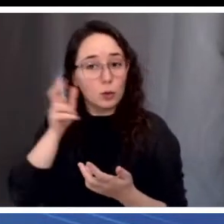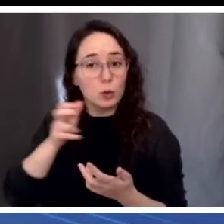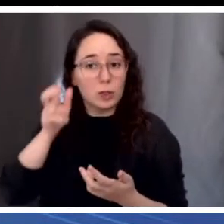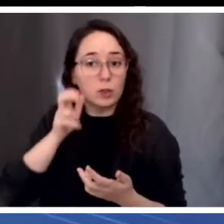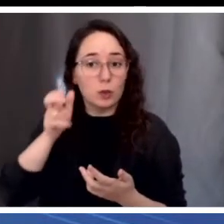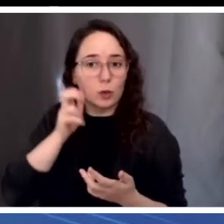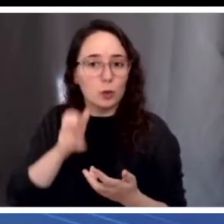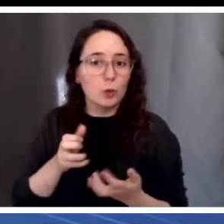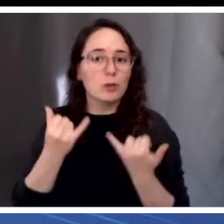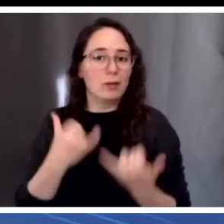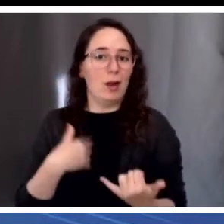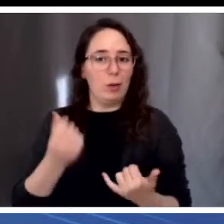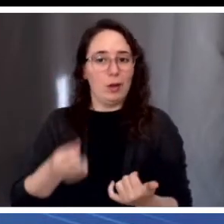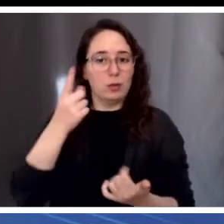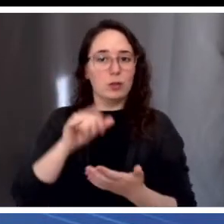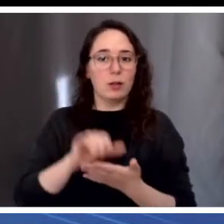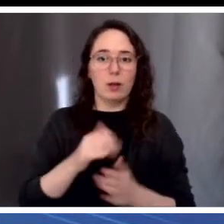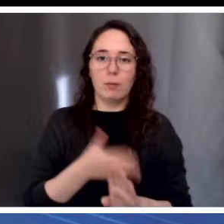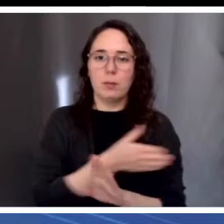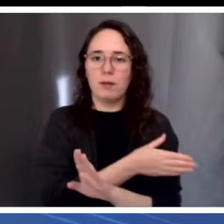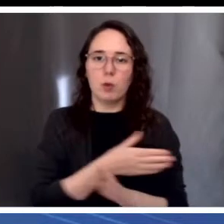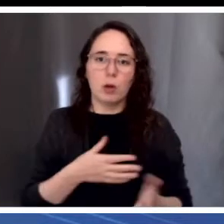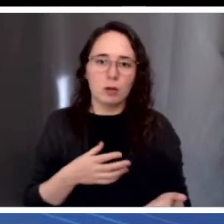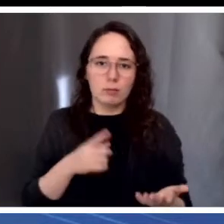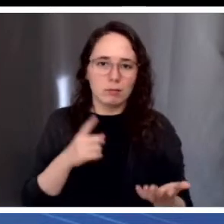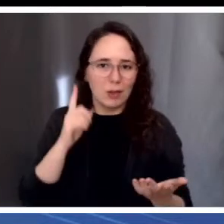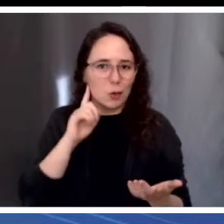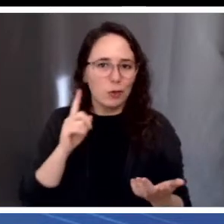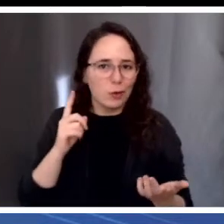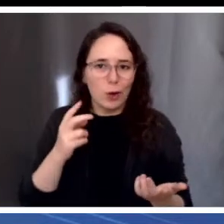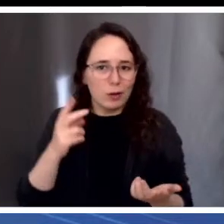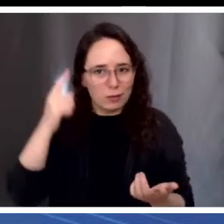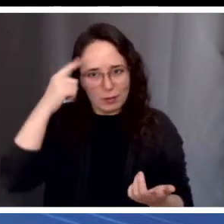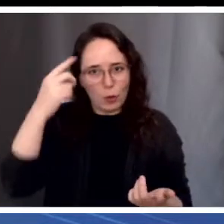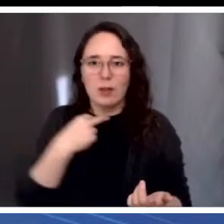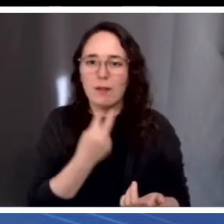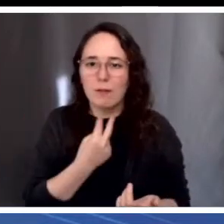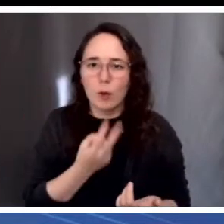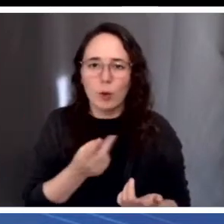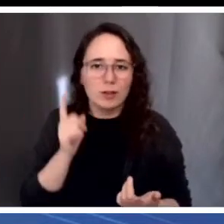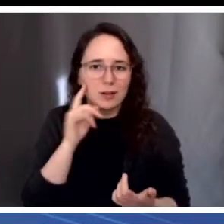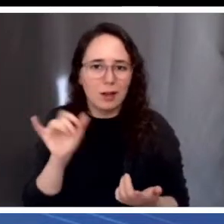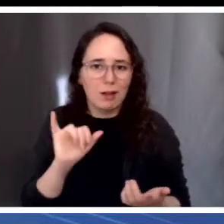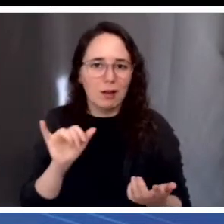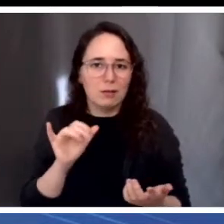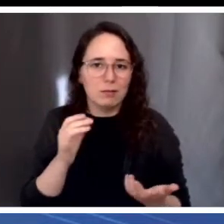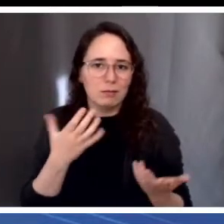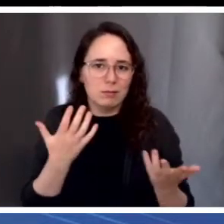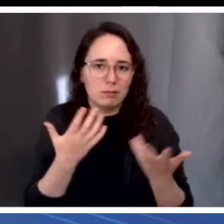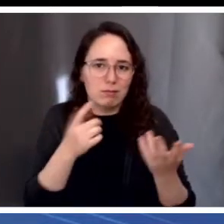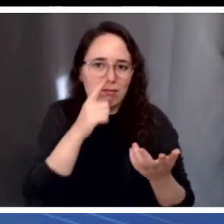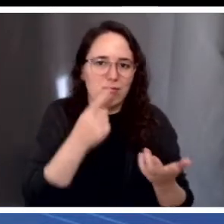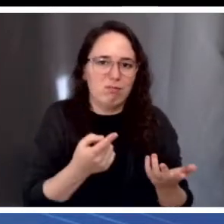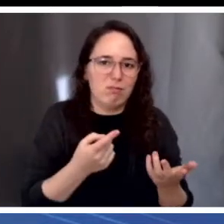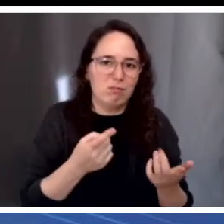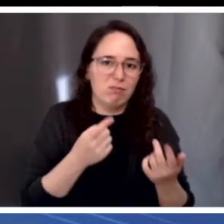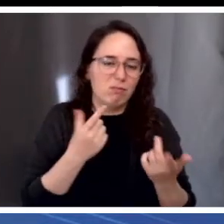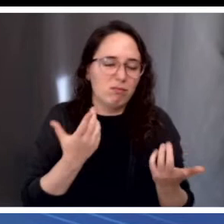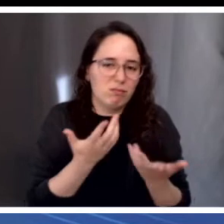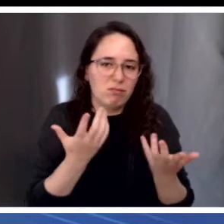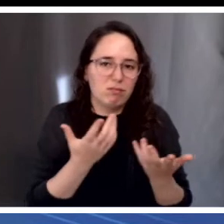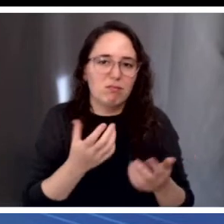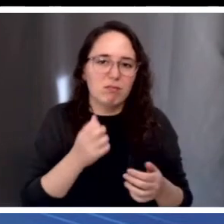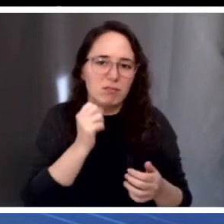over these last several years that I've been acquainted with it. So I guess to the point of, you know, Michelle, you were starting to talk about the writing and